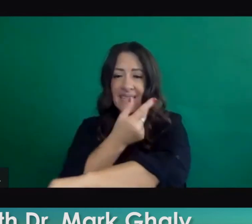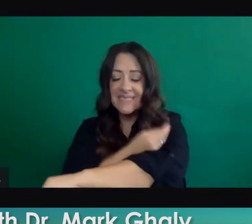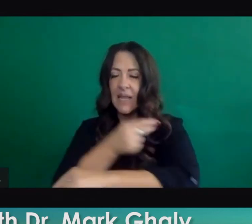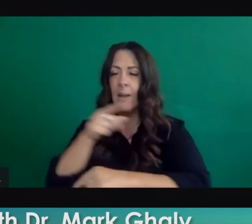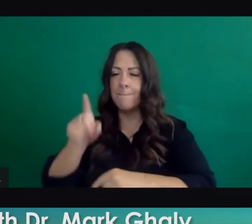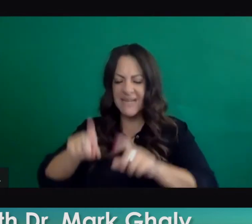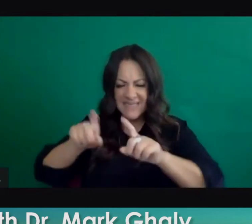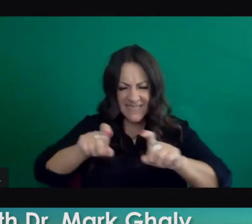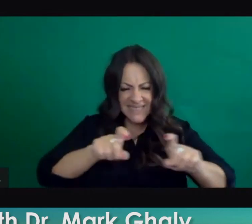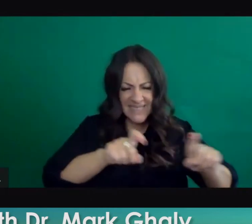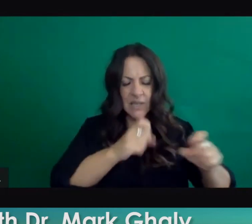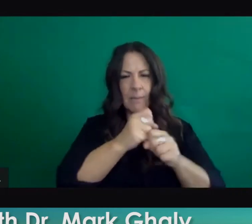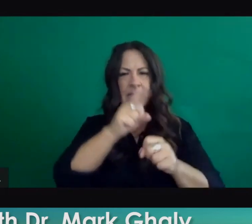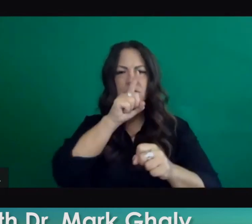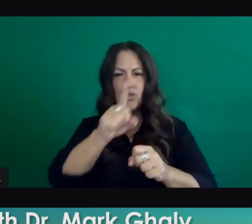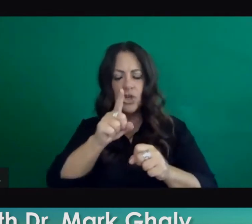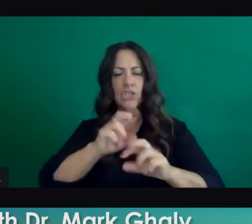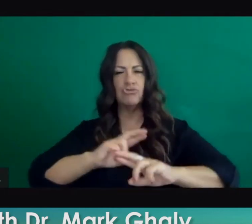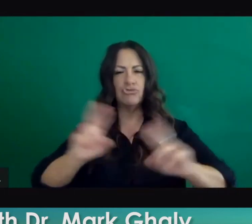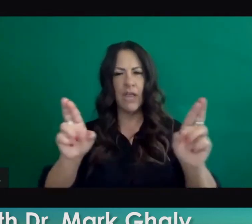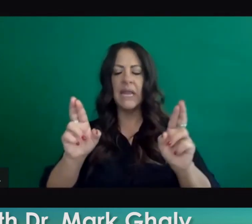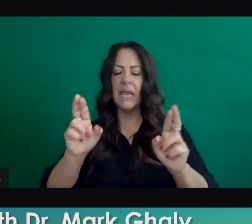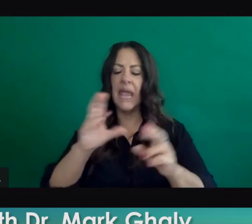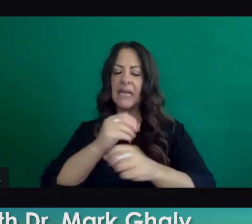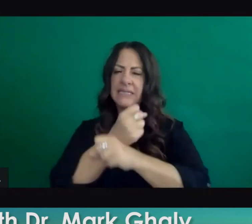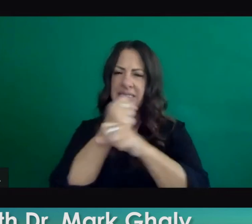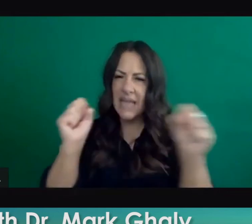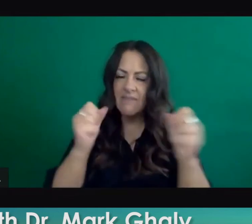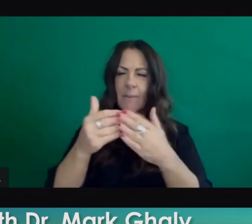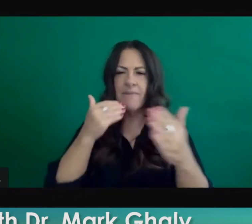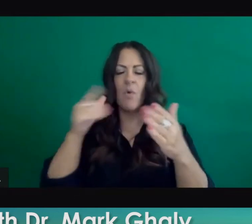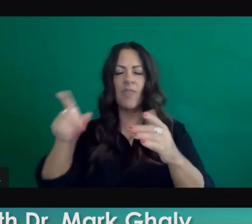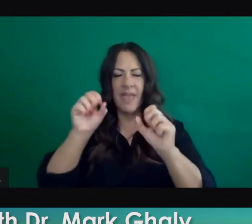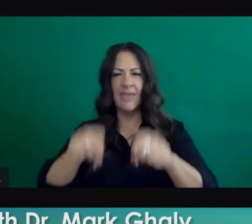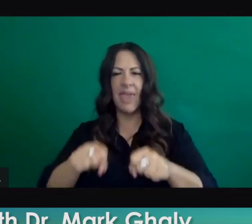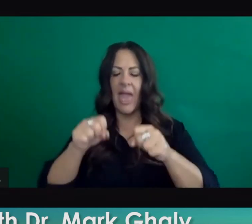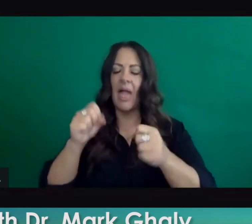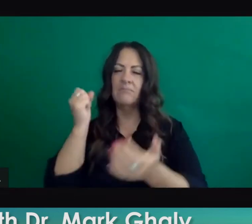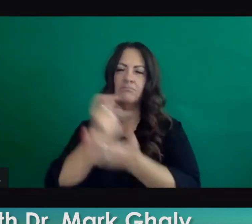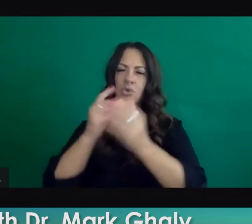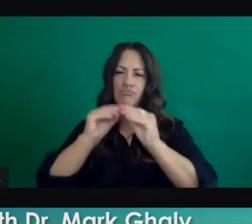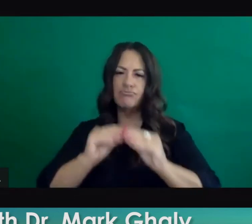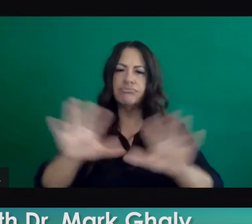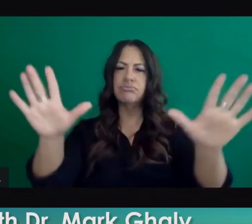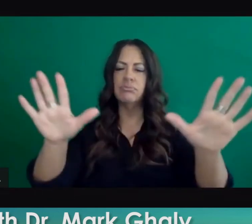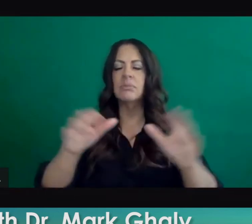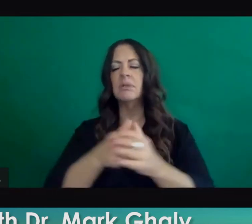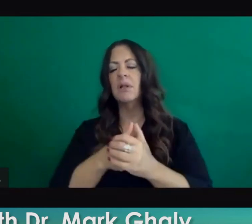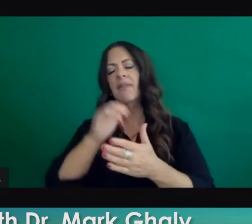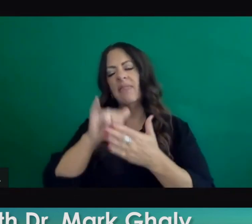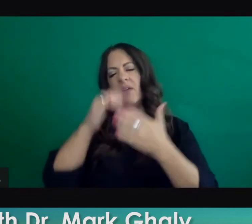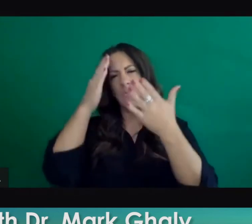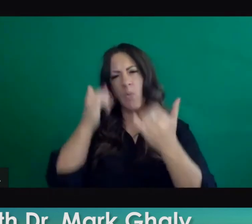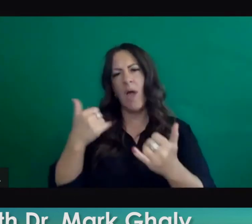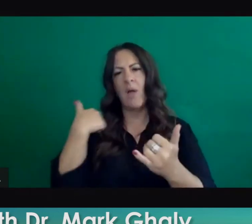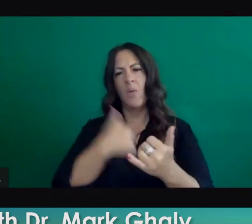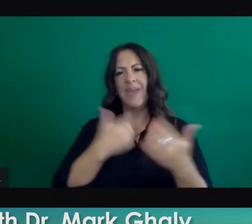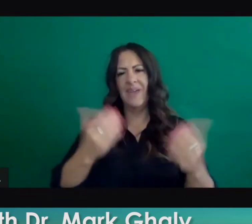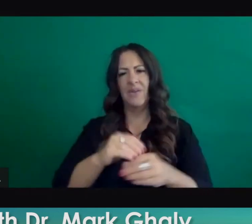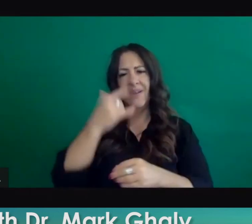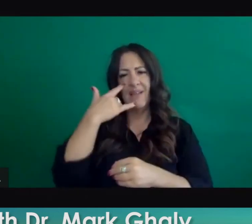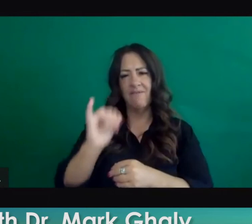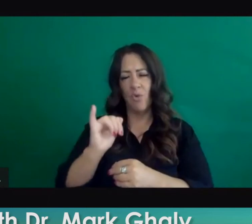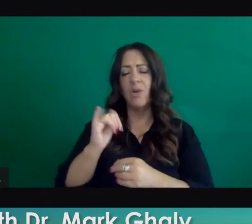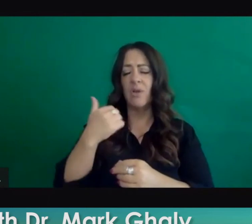in a complete and highly sophisticated and high fidelity way. We plan in California